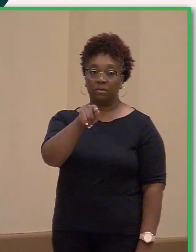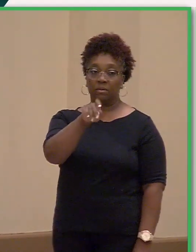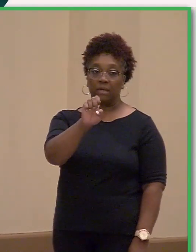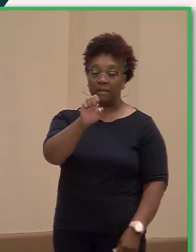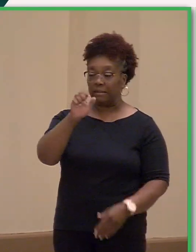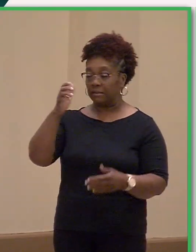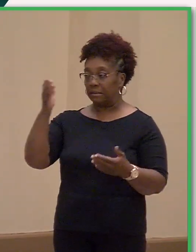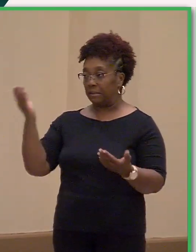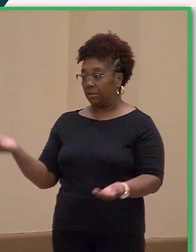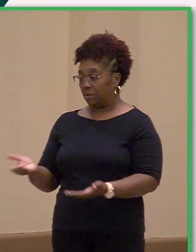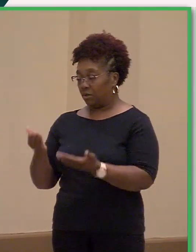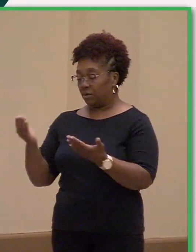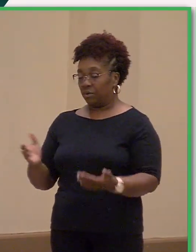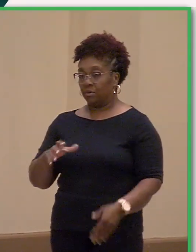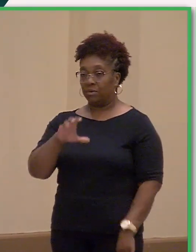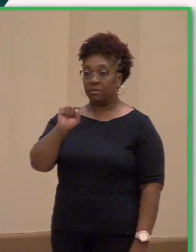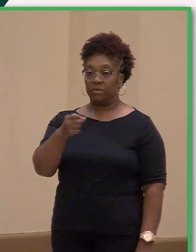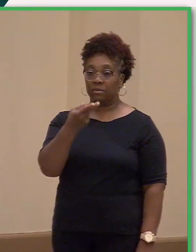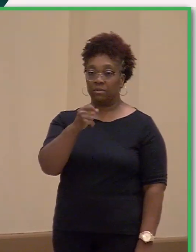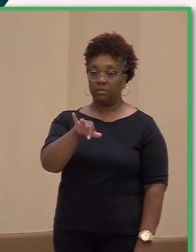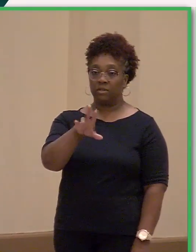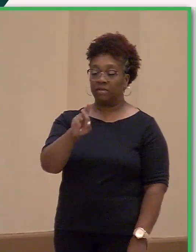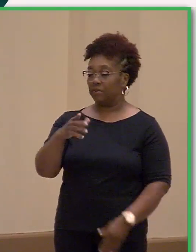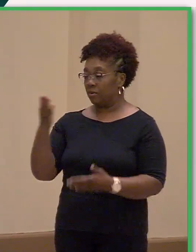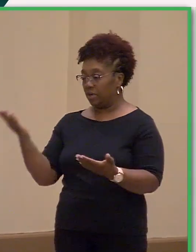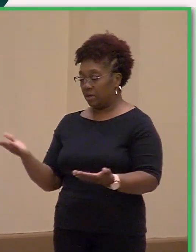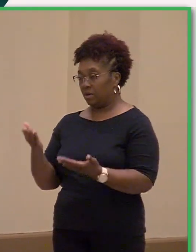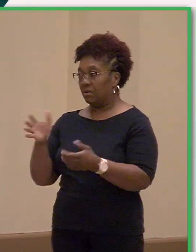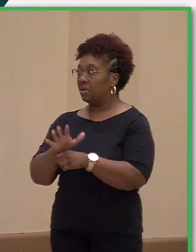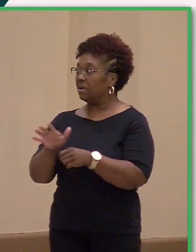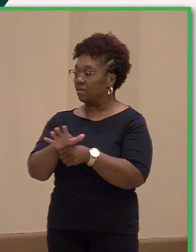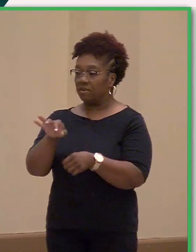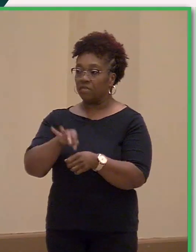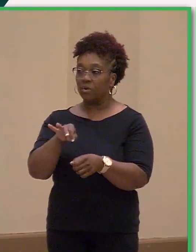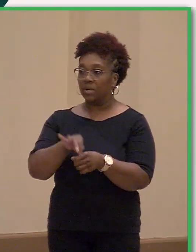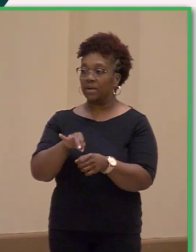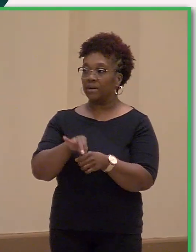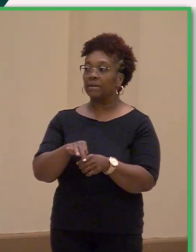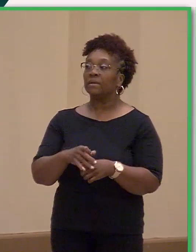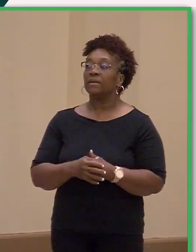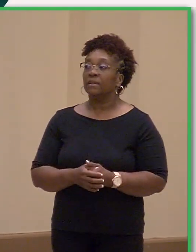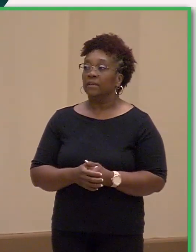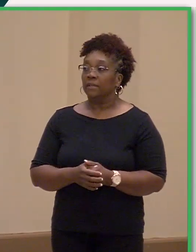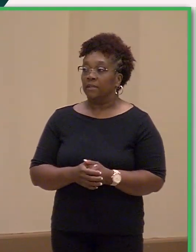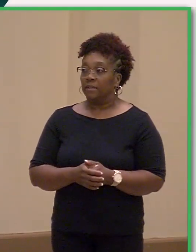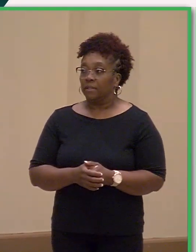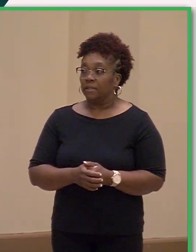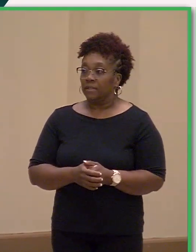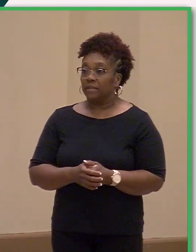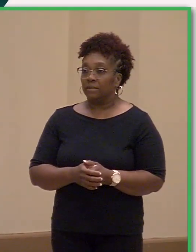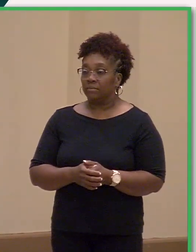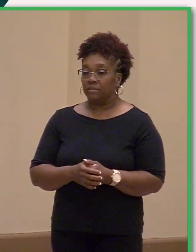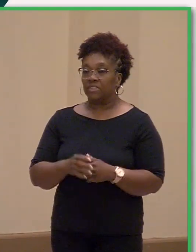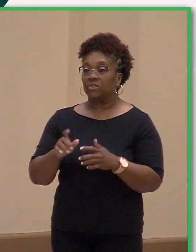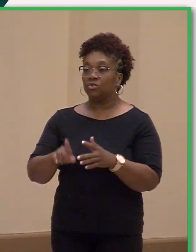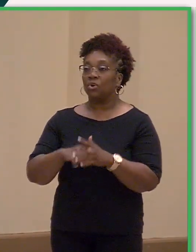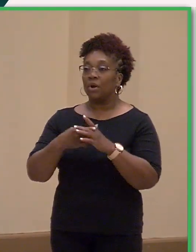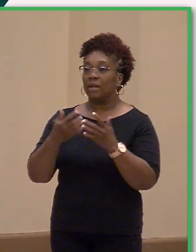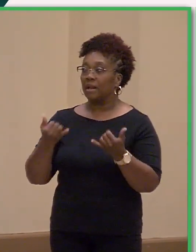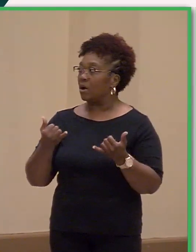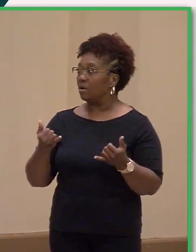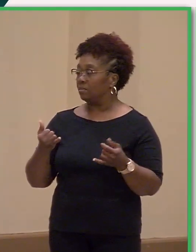Council President Mary Sheffield. Present. Madam President, you have a quorum. All right, thank you. There being a quorum present, we are in session,